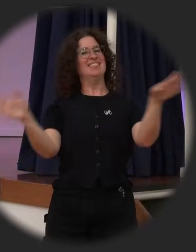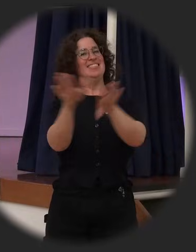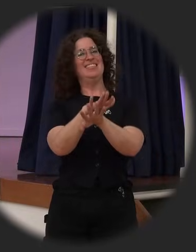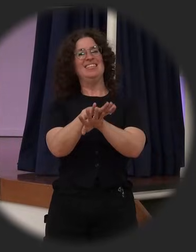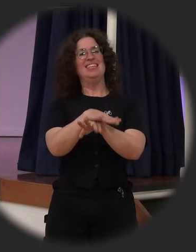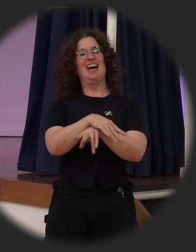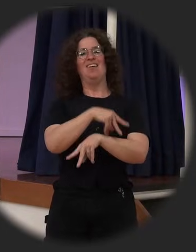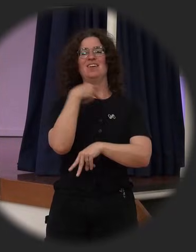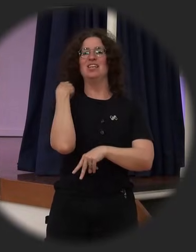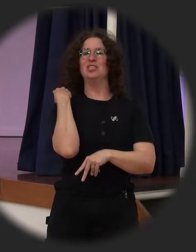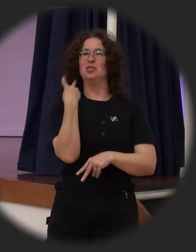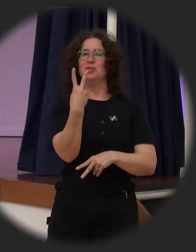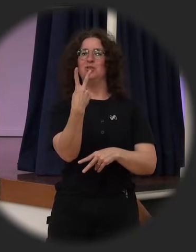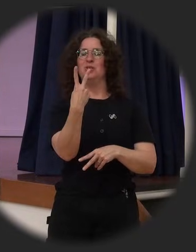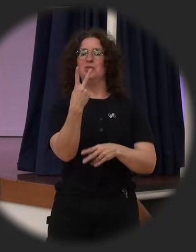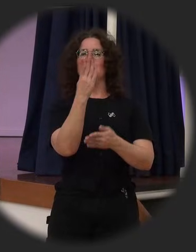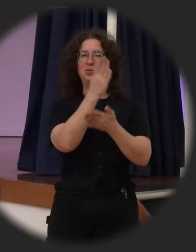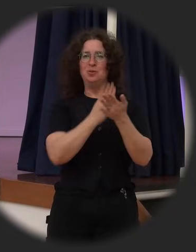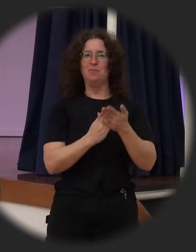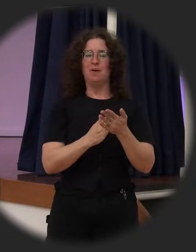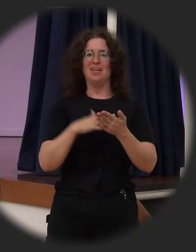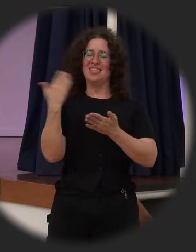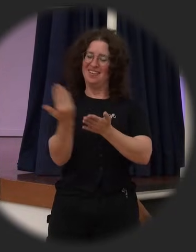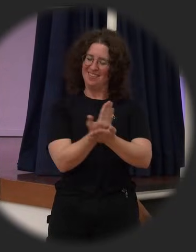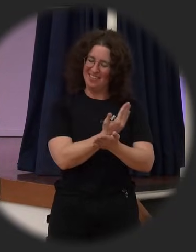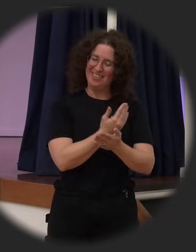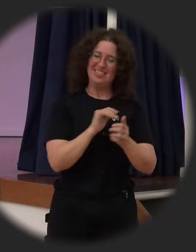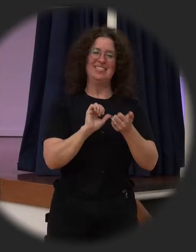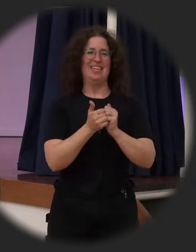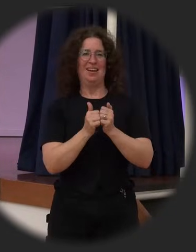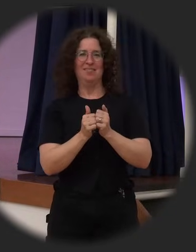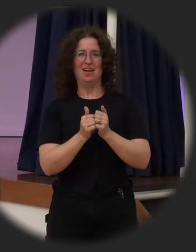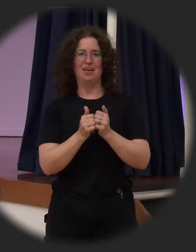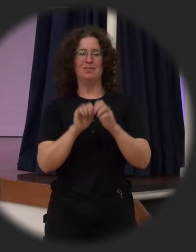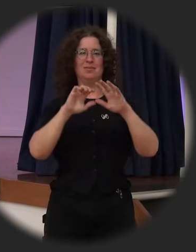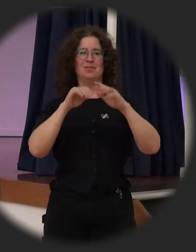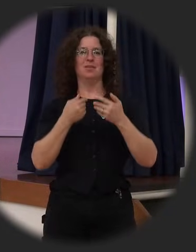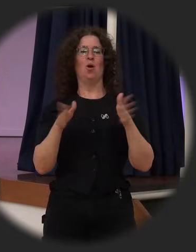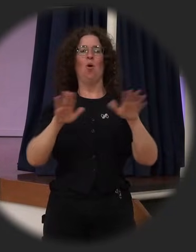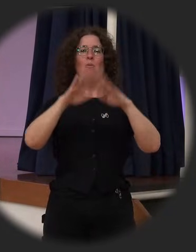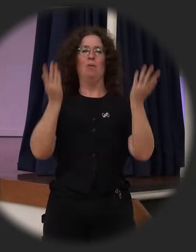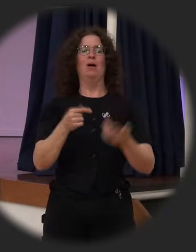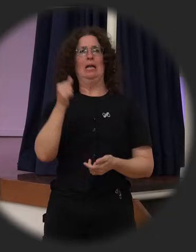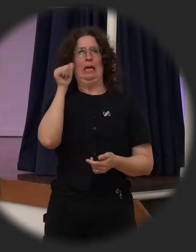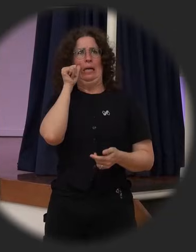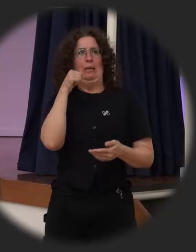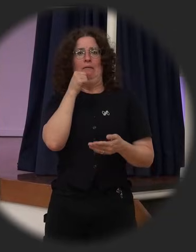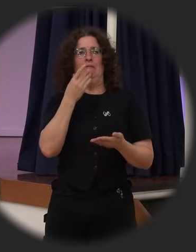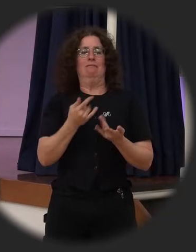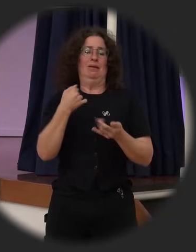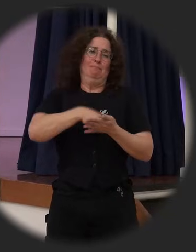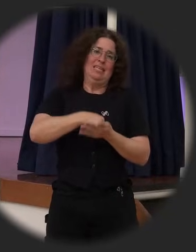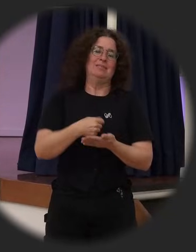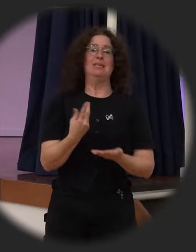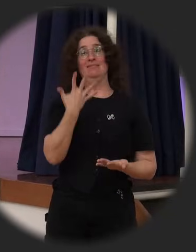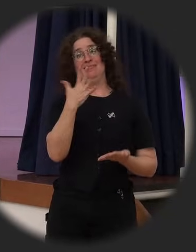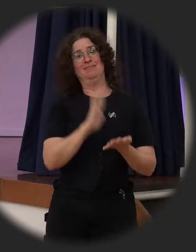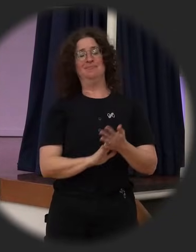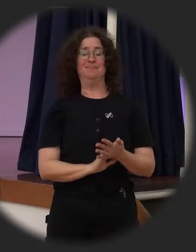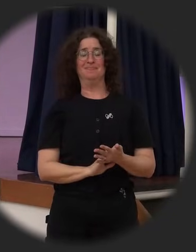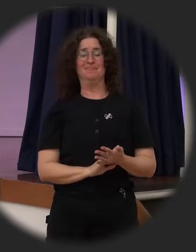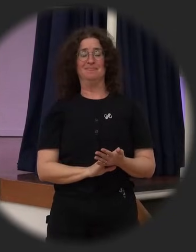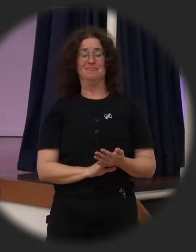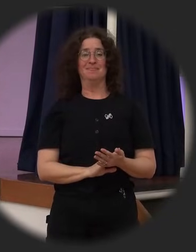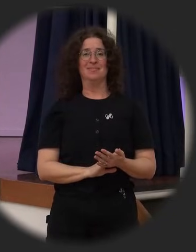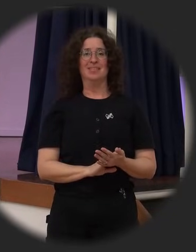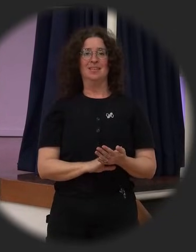two elements of save games for open worlds. I realize that was not very comprehensive, but 5 minutes. I guess the two